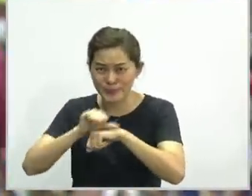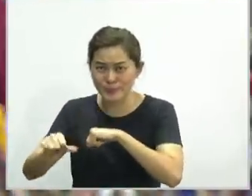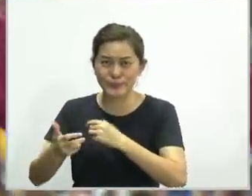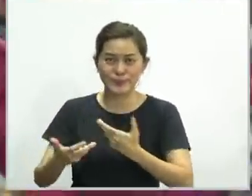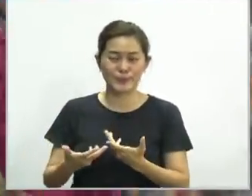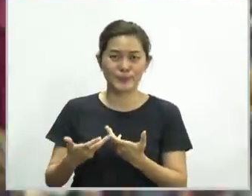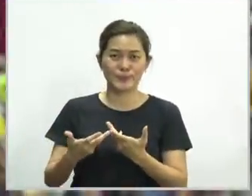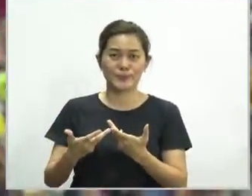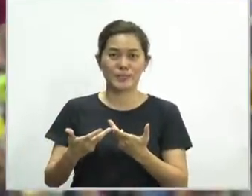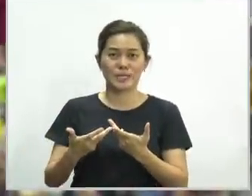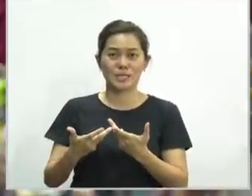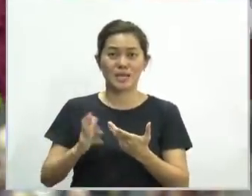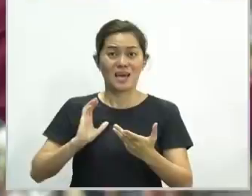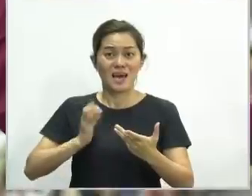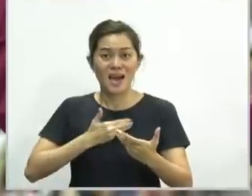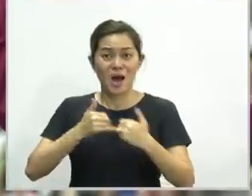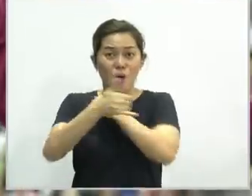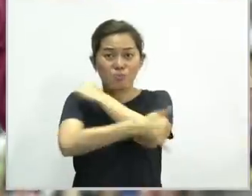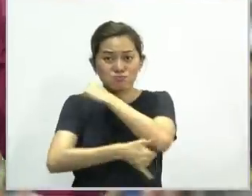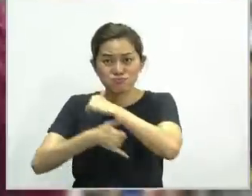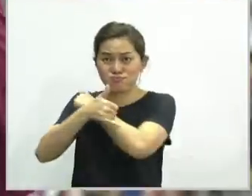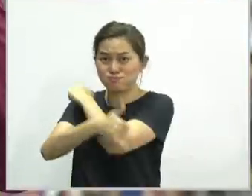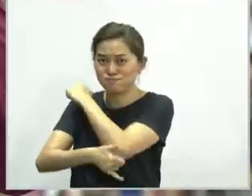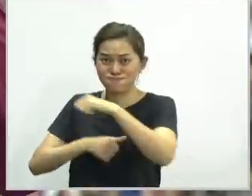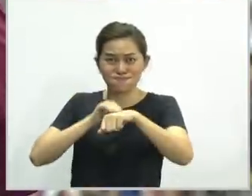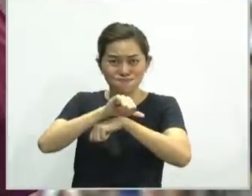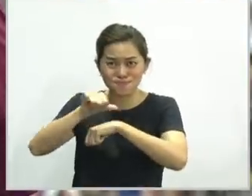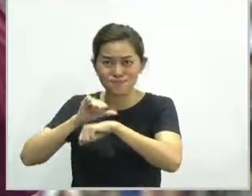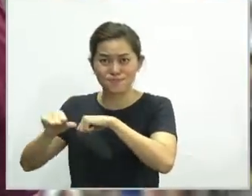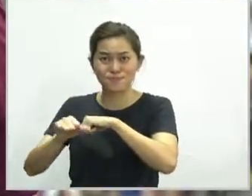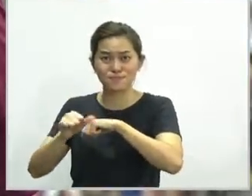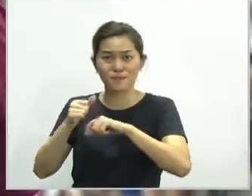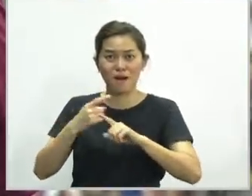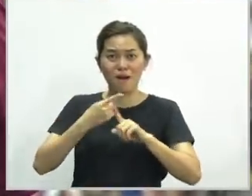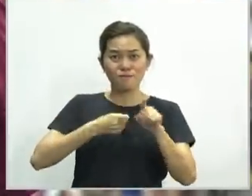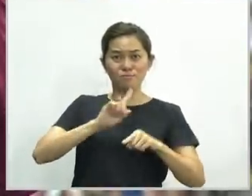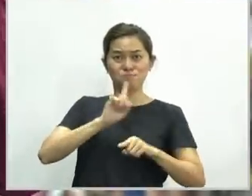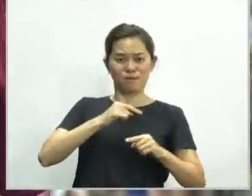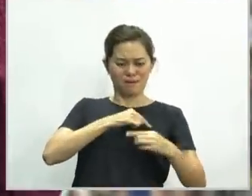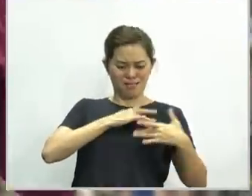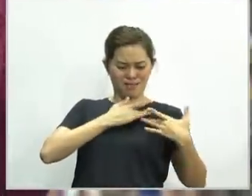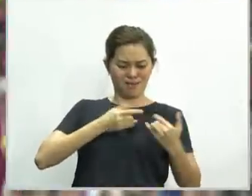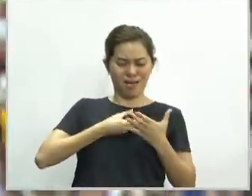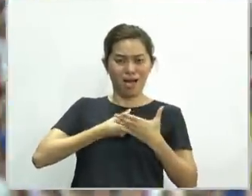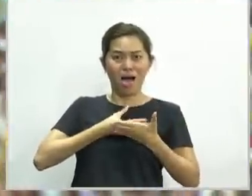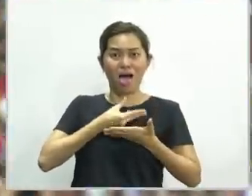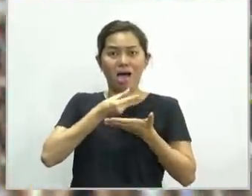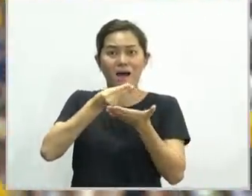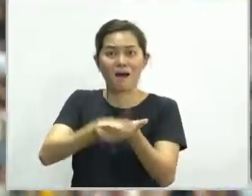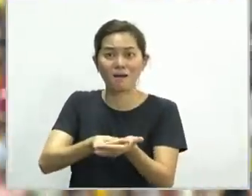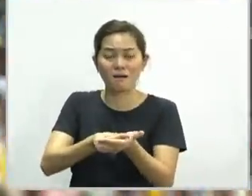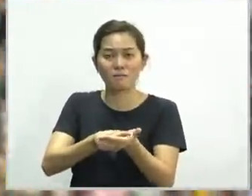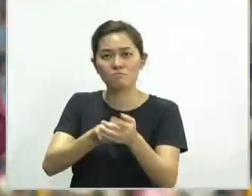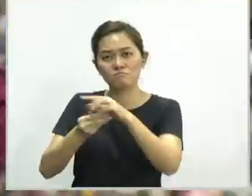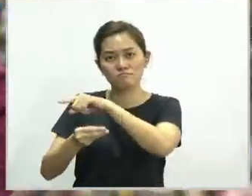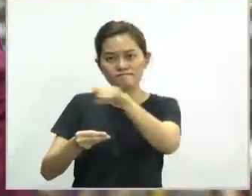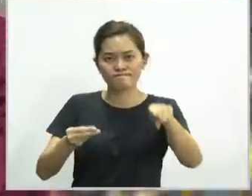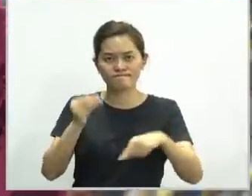that affect our countries. It's out of the human heart. Now, just